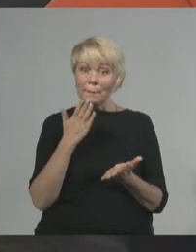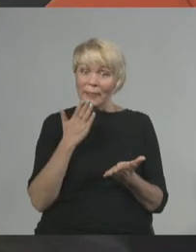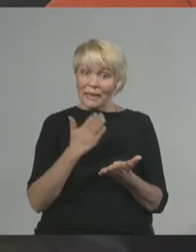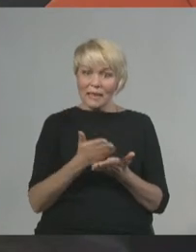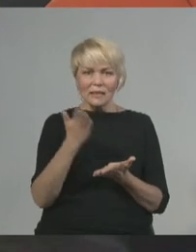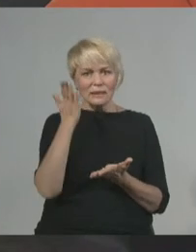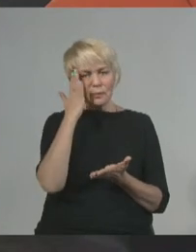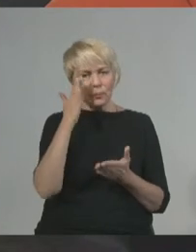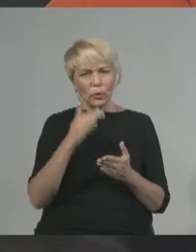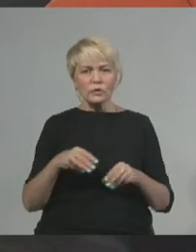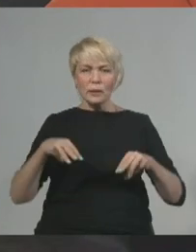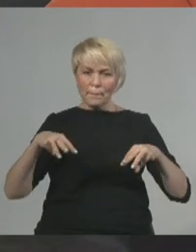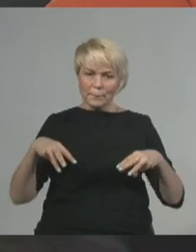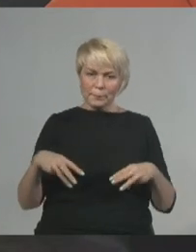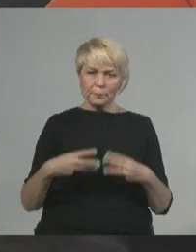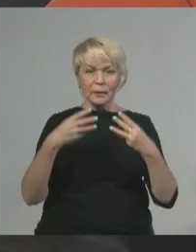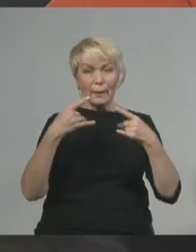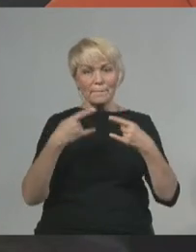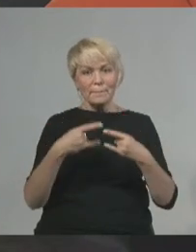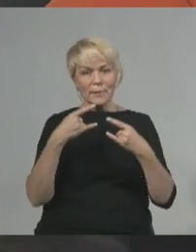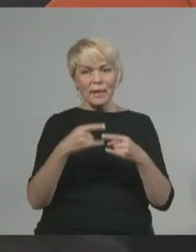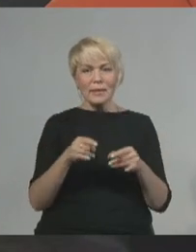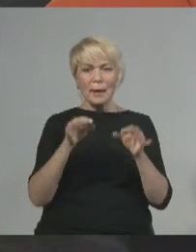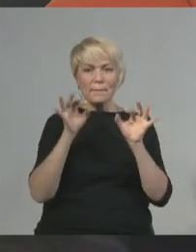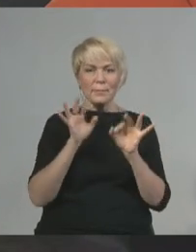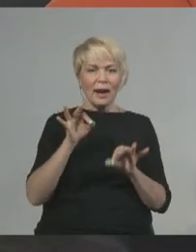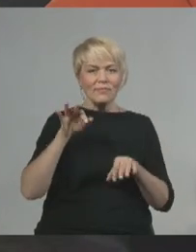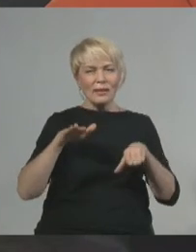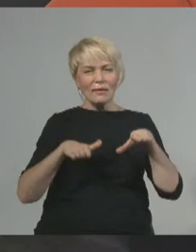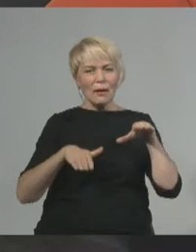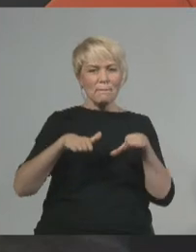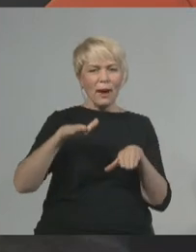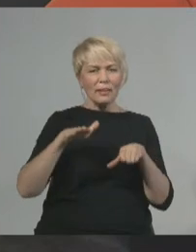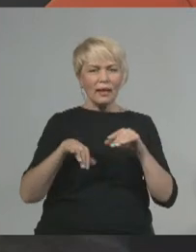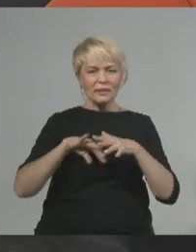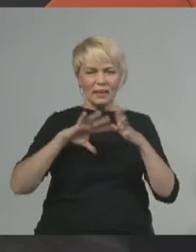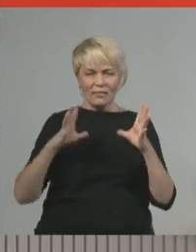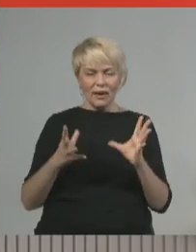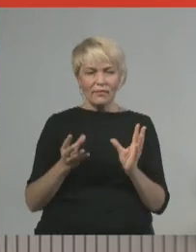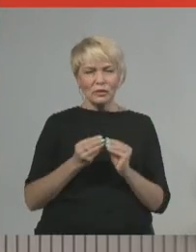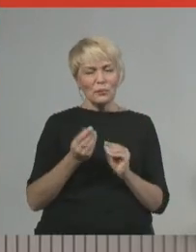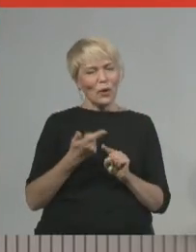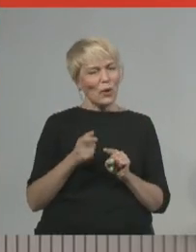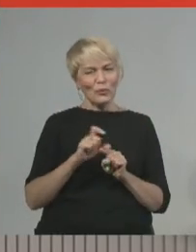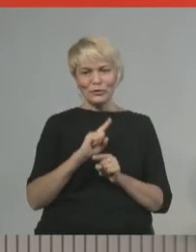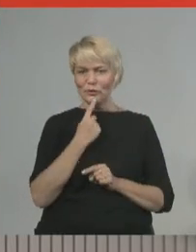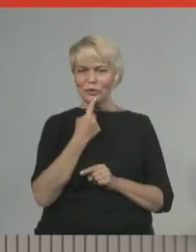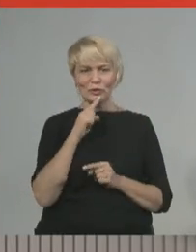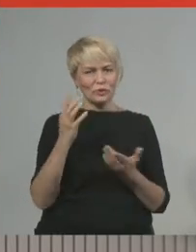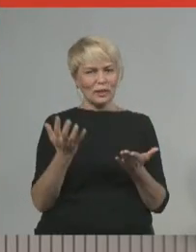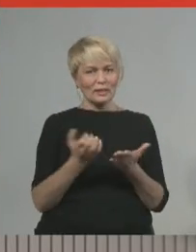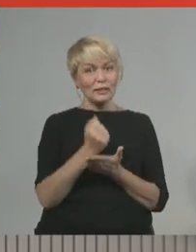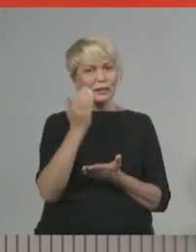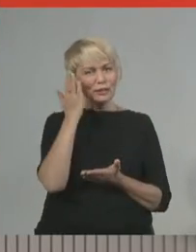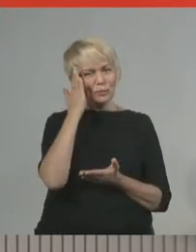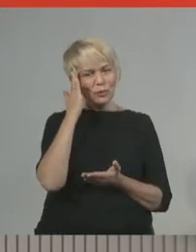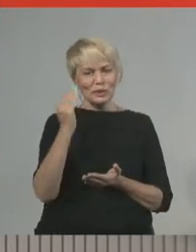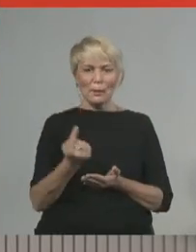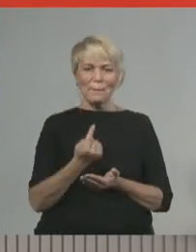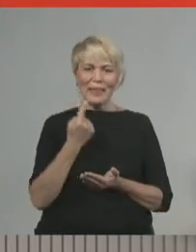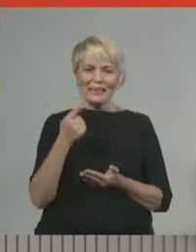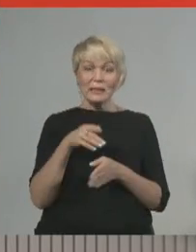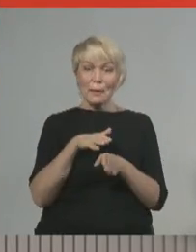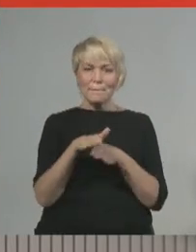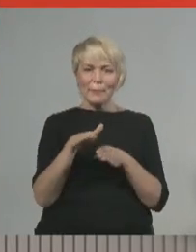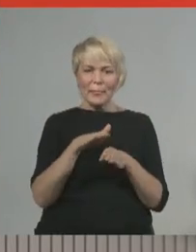there ways for a media to uh to have the correct balance it's hard to find the balance but